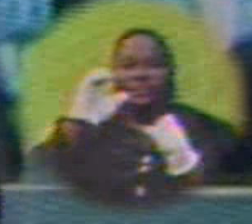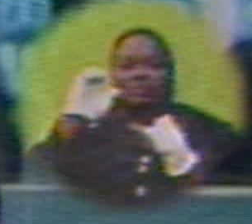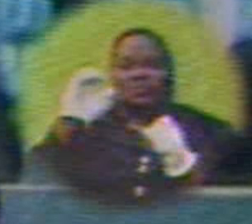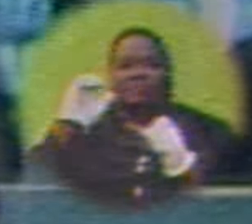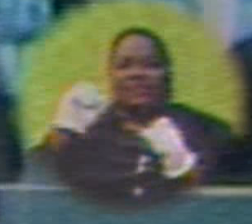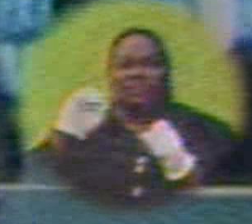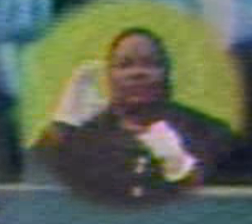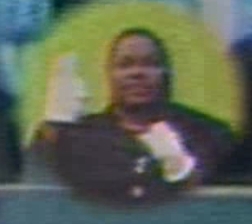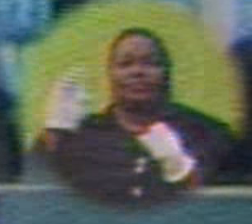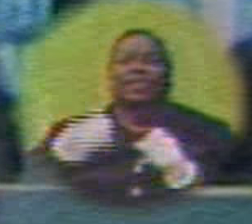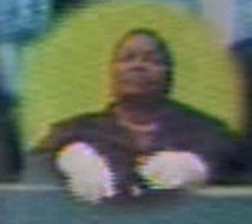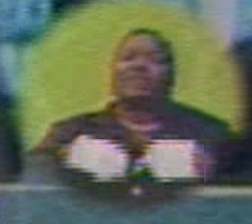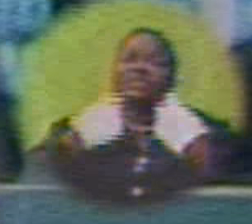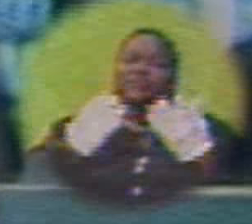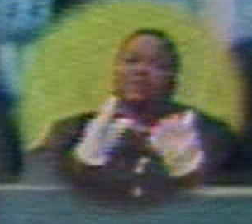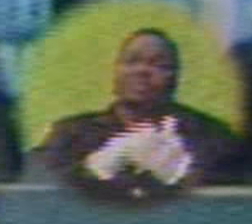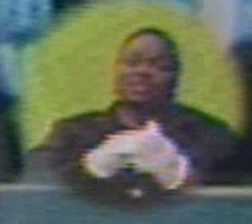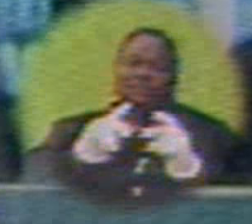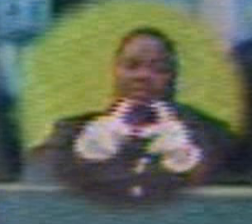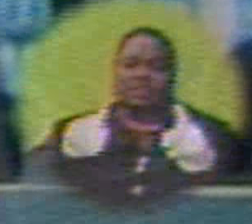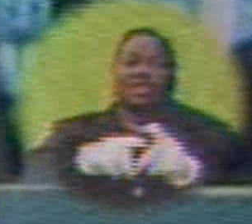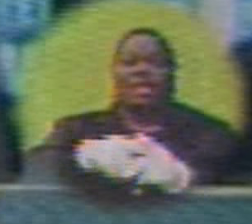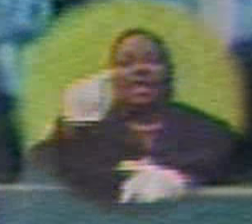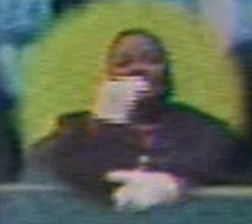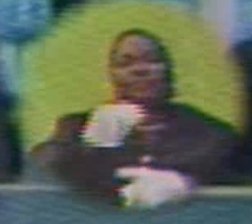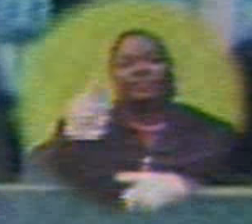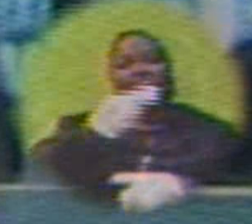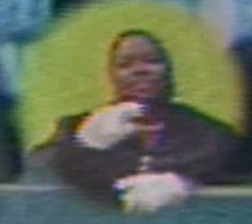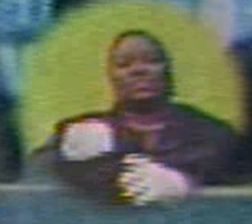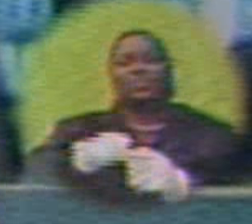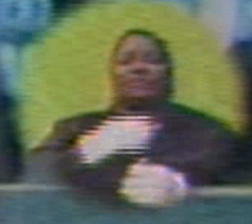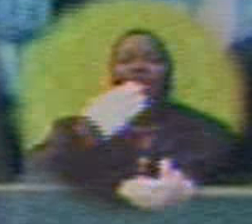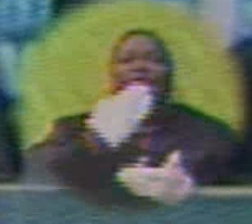The prize-giving ceremony will take place during Thursday's edition of